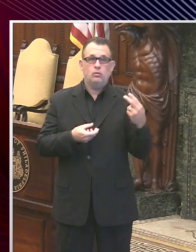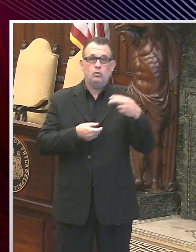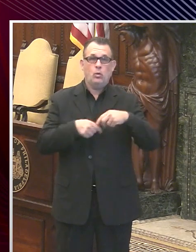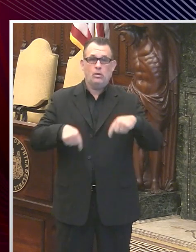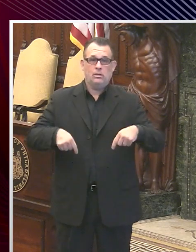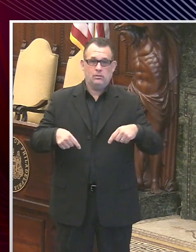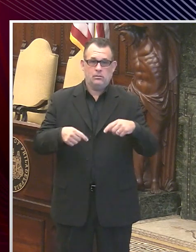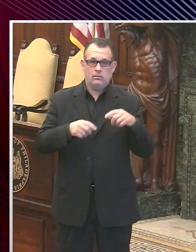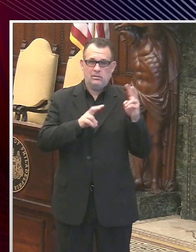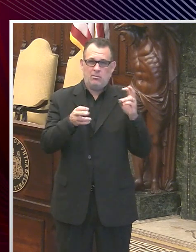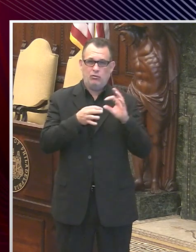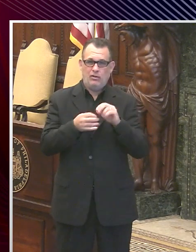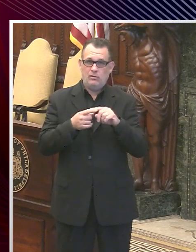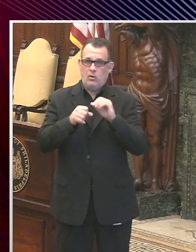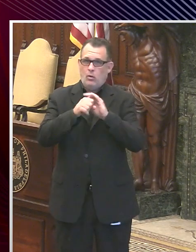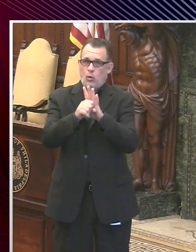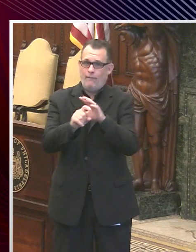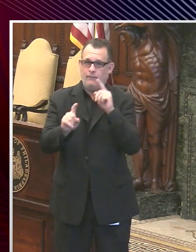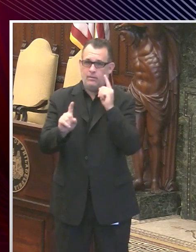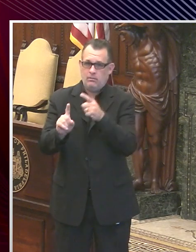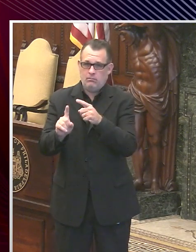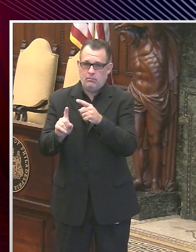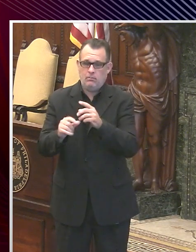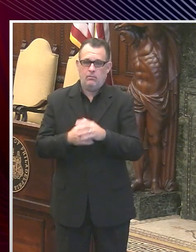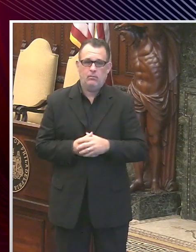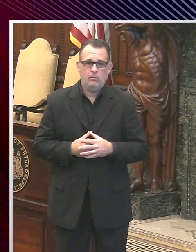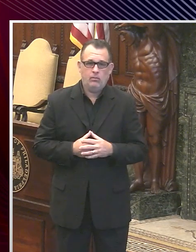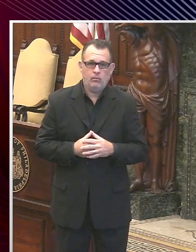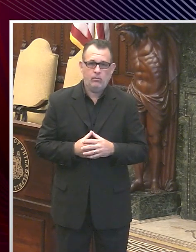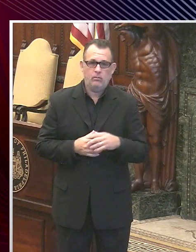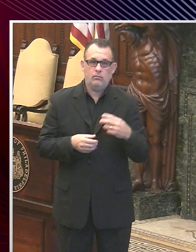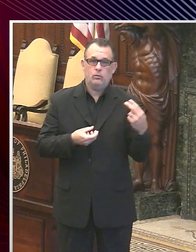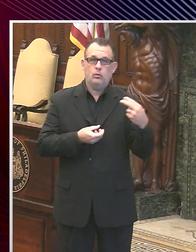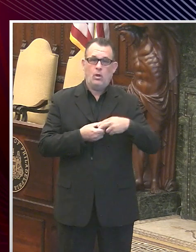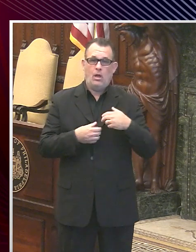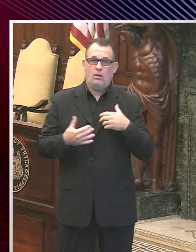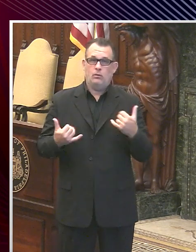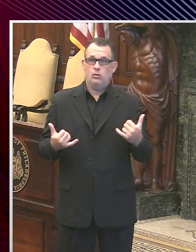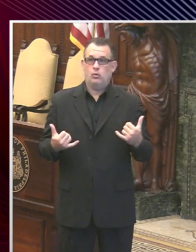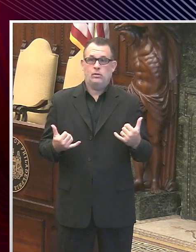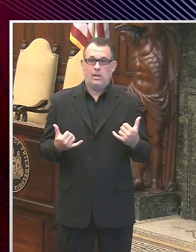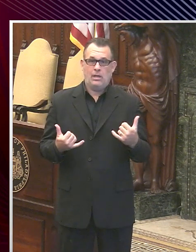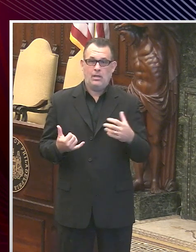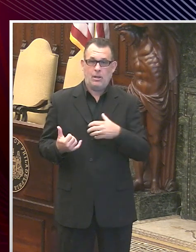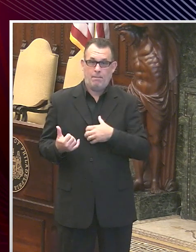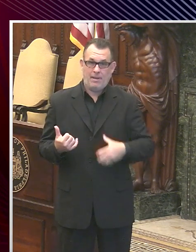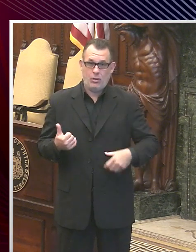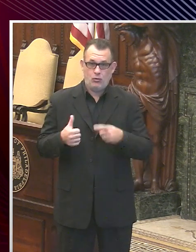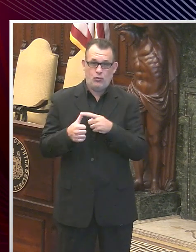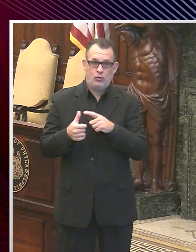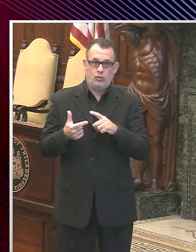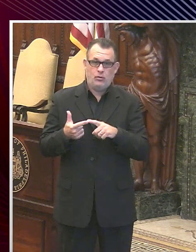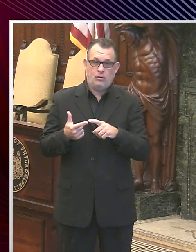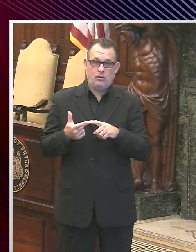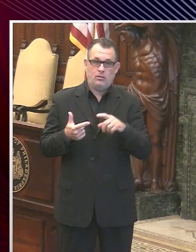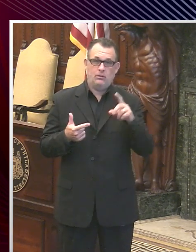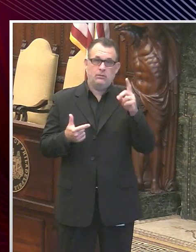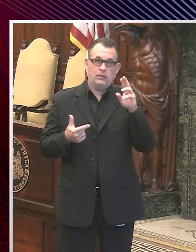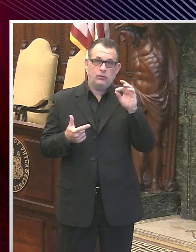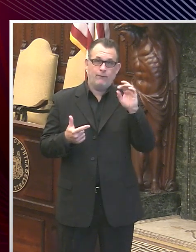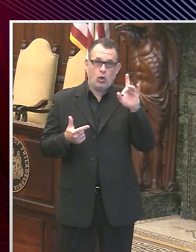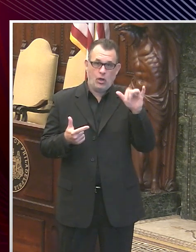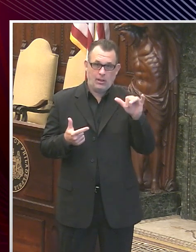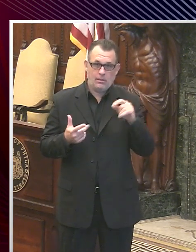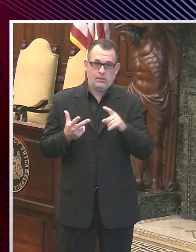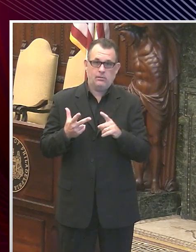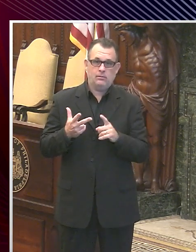topics related to the COVID-19 pandemic. Joining us today, in addition to the mayor and health commissioner, our first